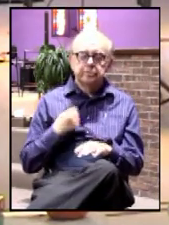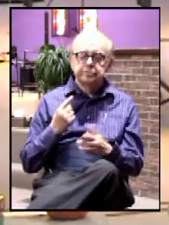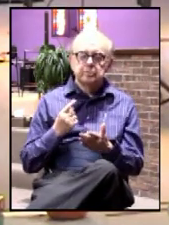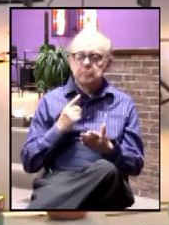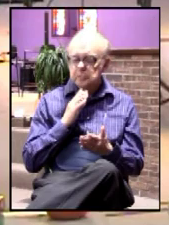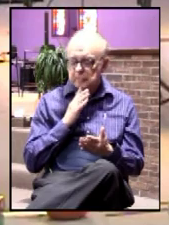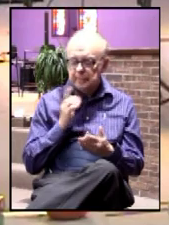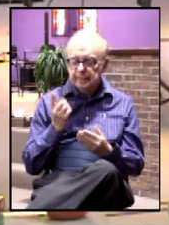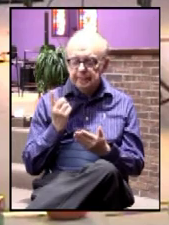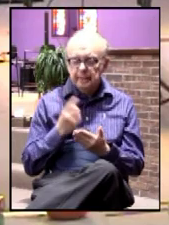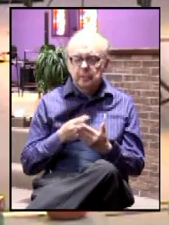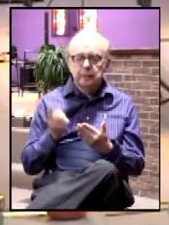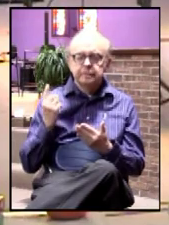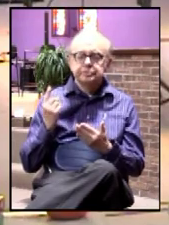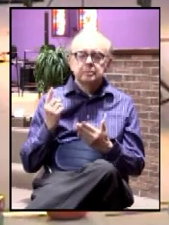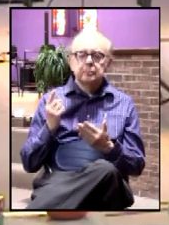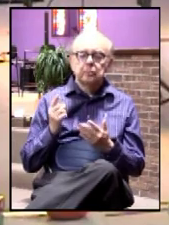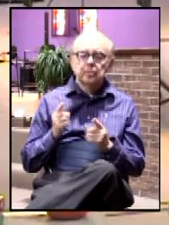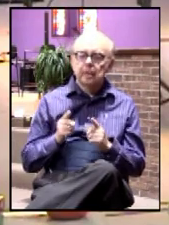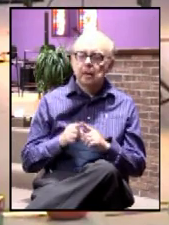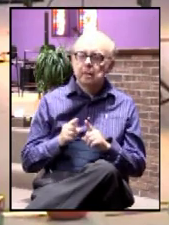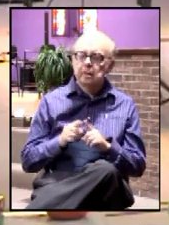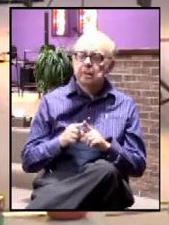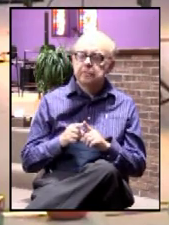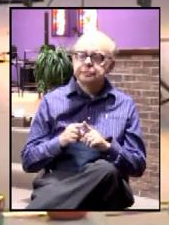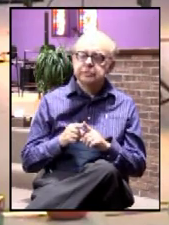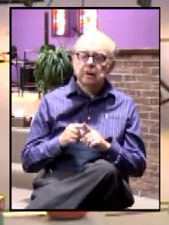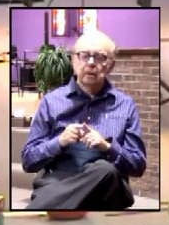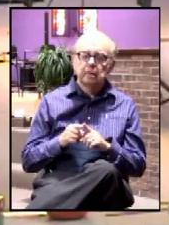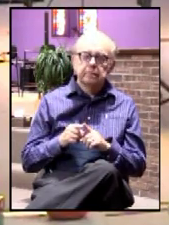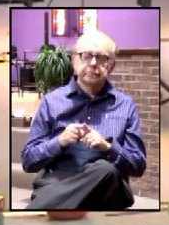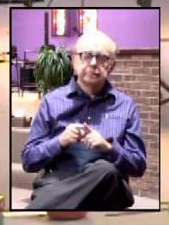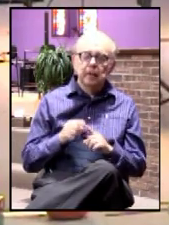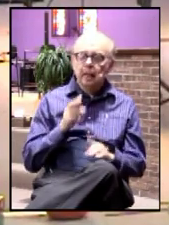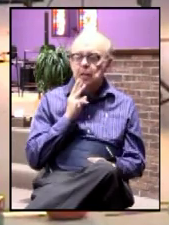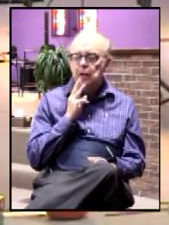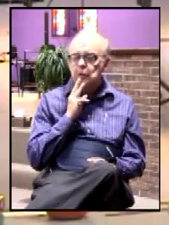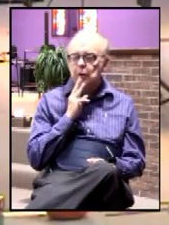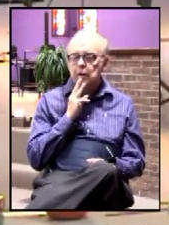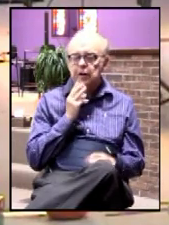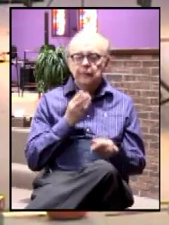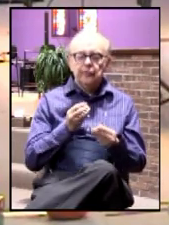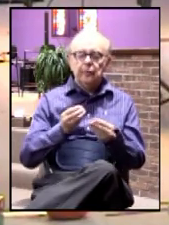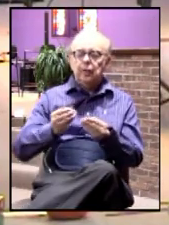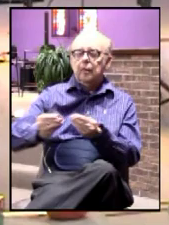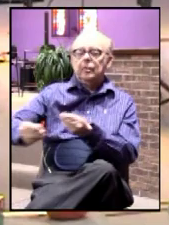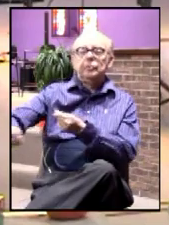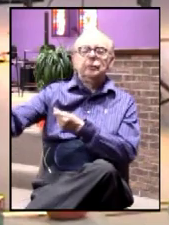We talked about this last week, like the water that flows